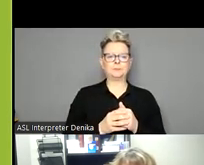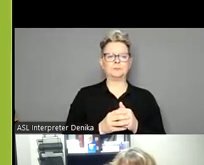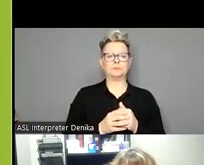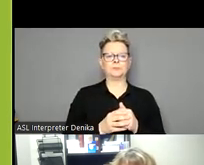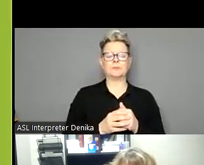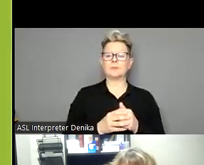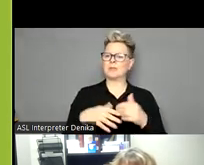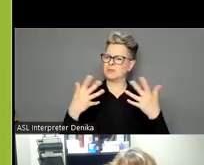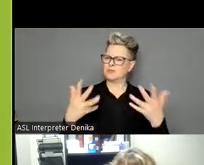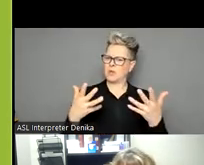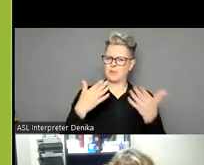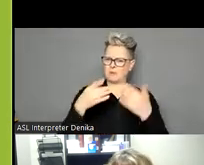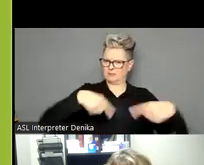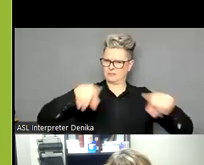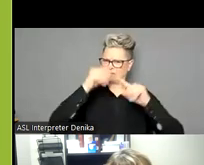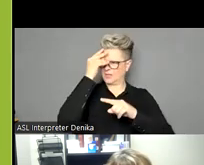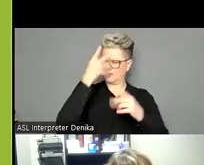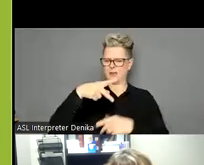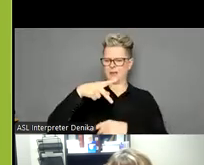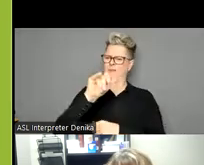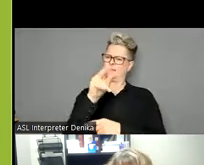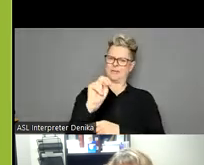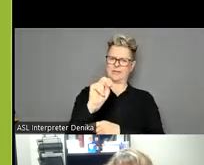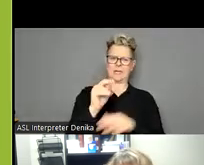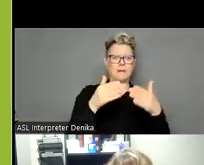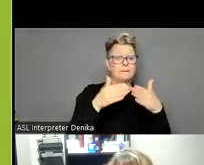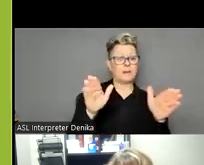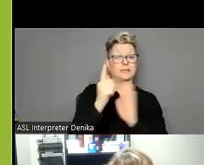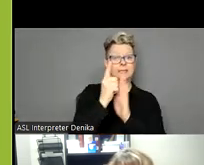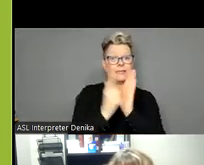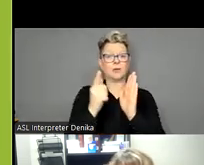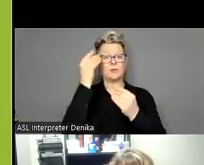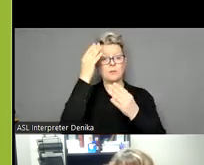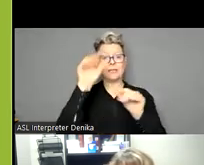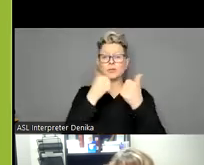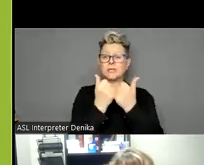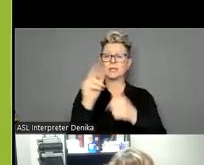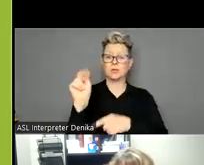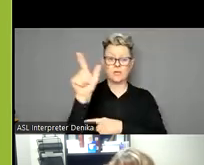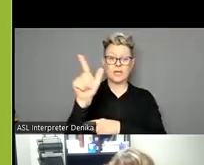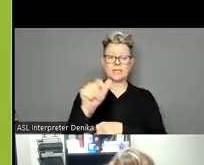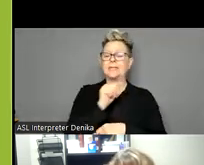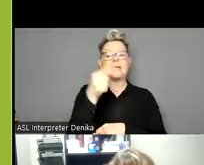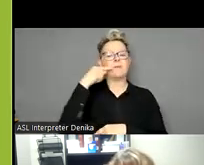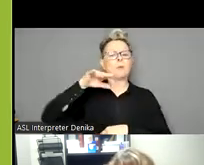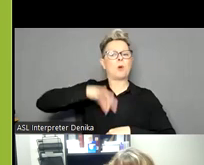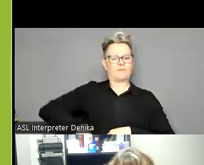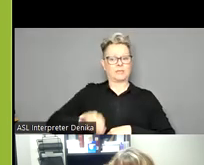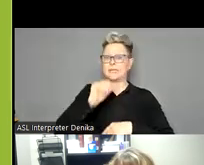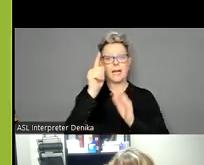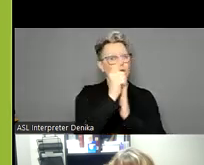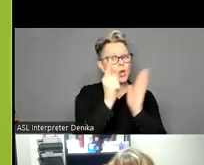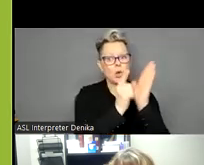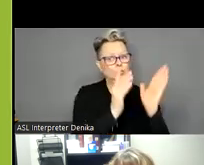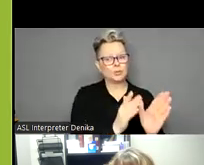So what is the Public Legal Information Association of Newfoundland and Labrador? We're a nonprofit organization. We're not a law firm.